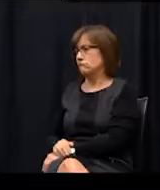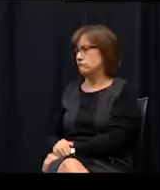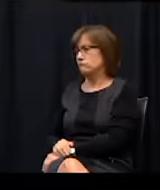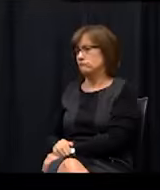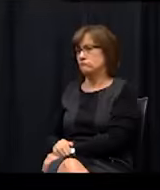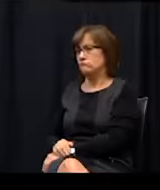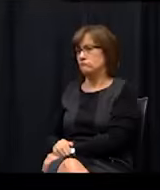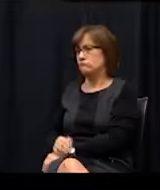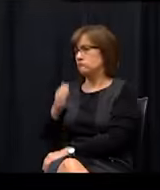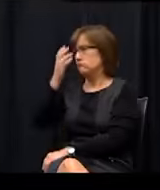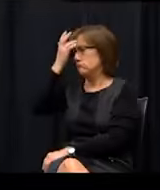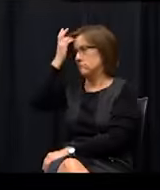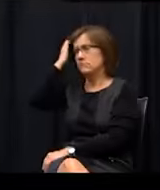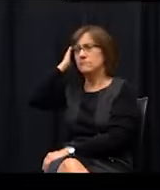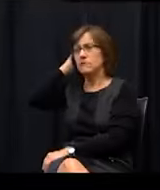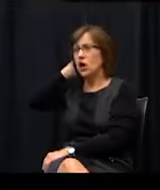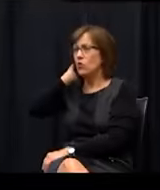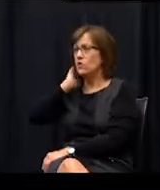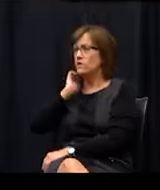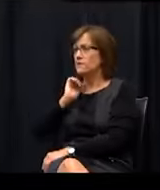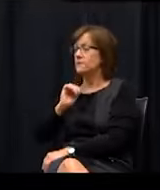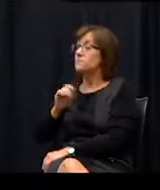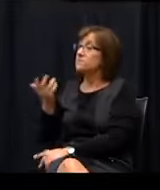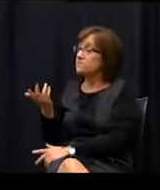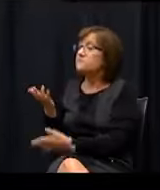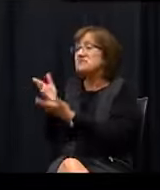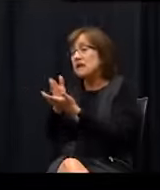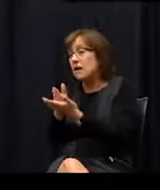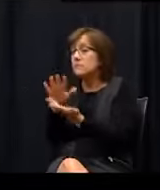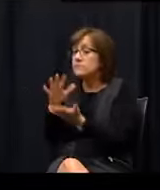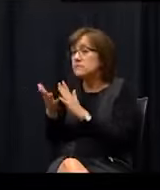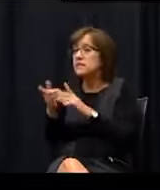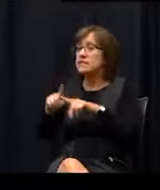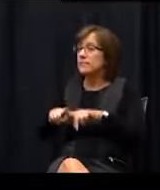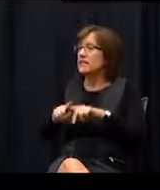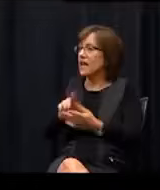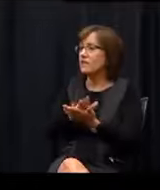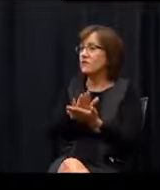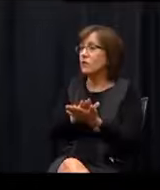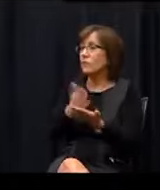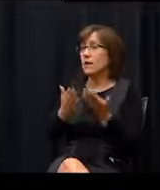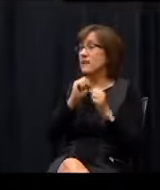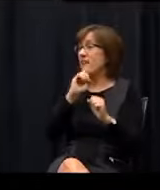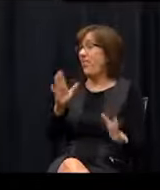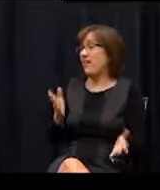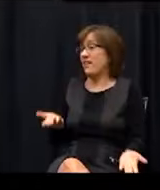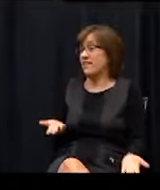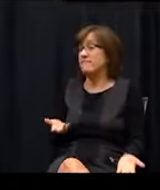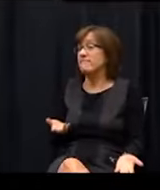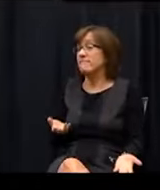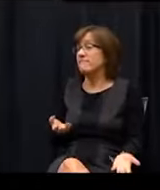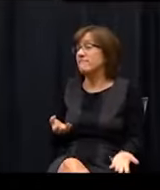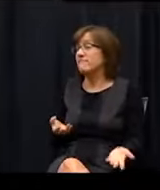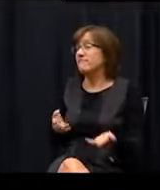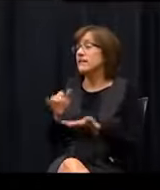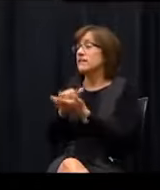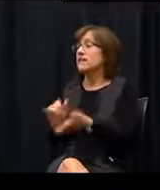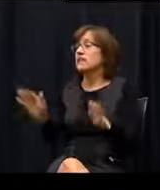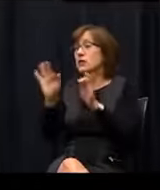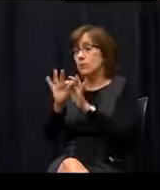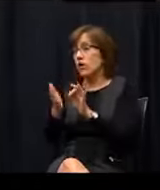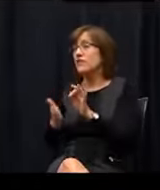Not in CPS. Yeah. So depending on the school, they may not get it at all, and so that's an important thing